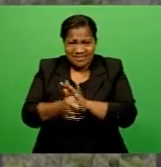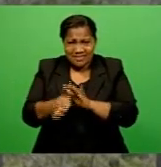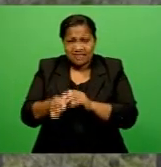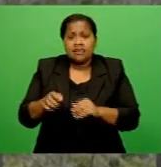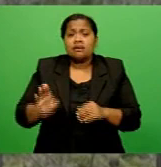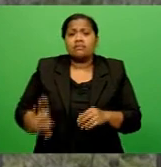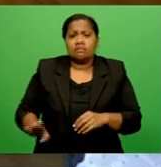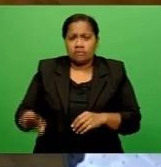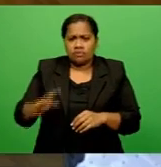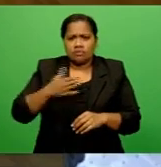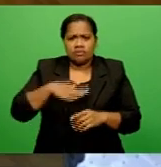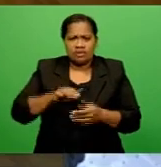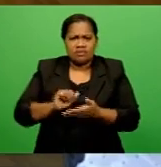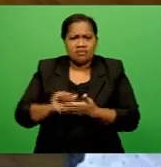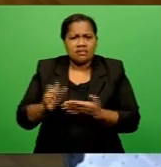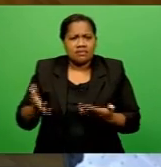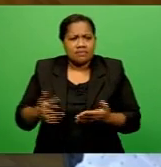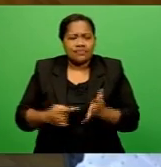has actually